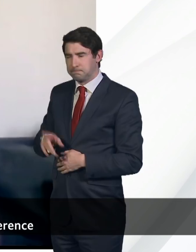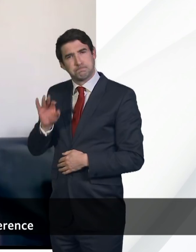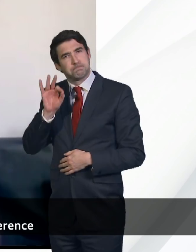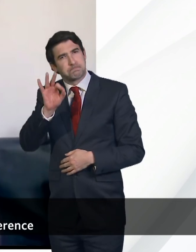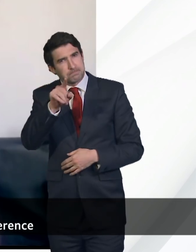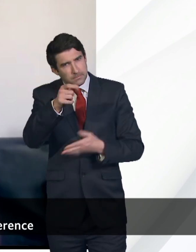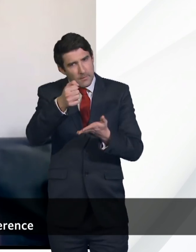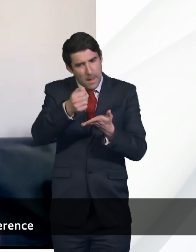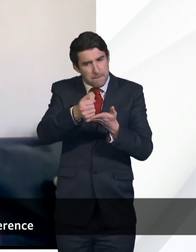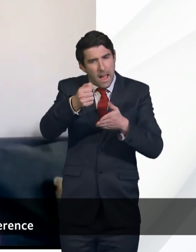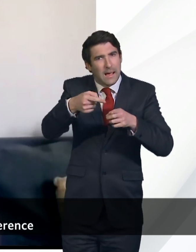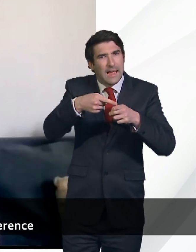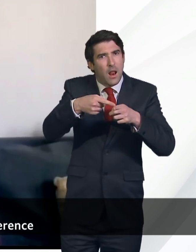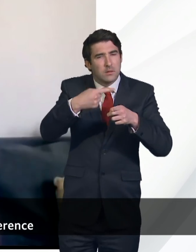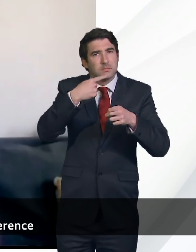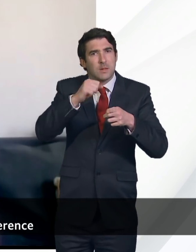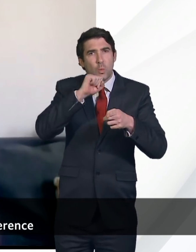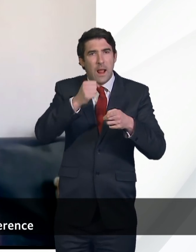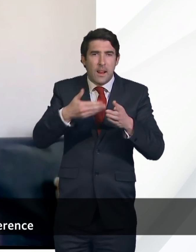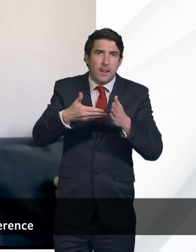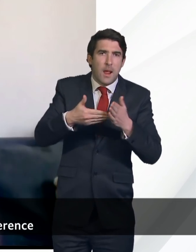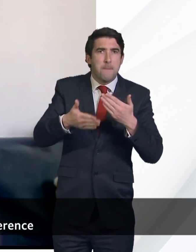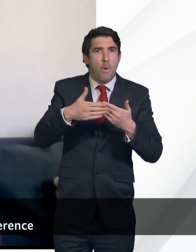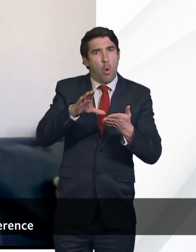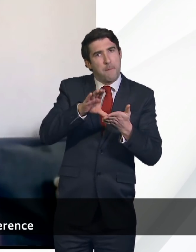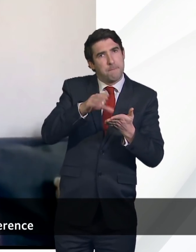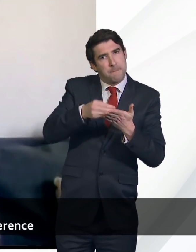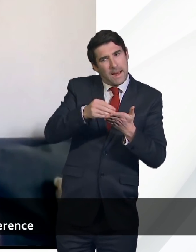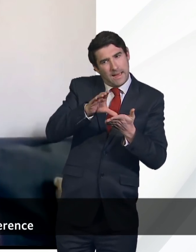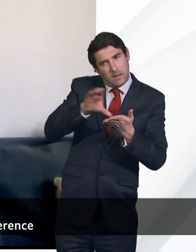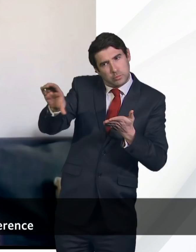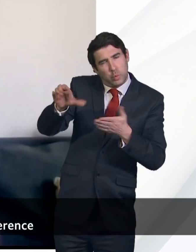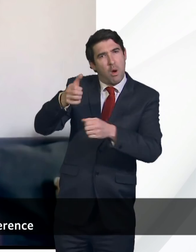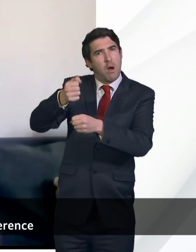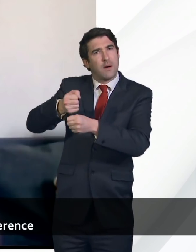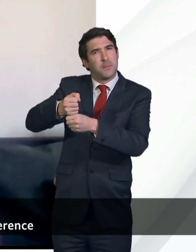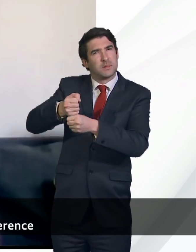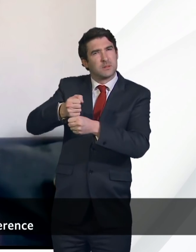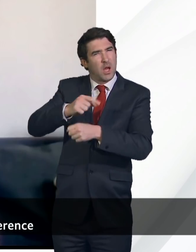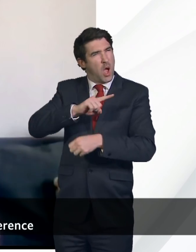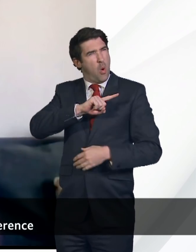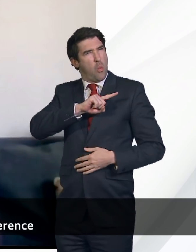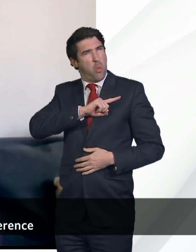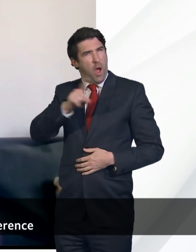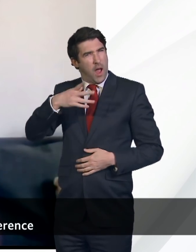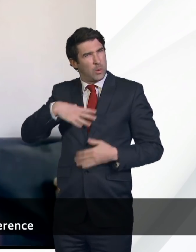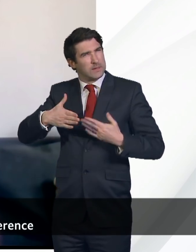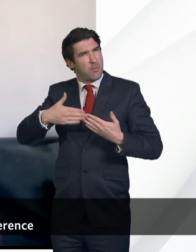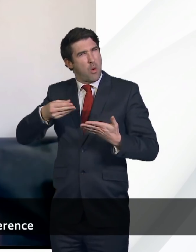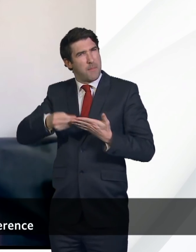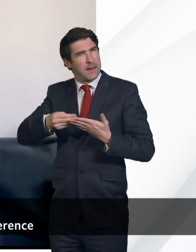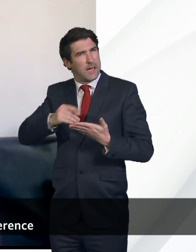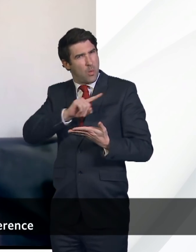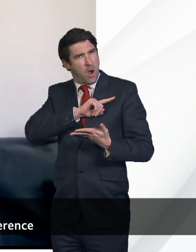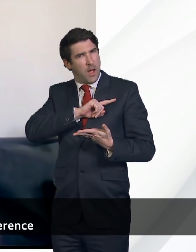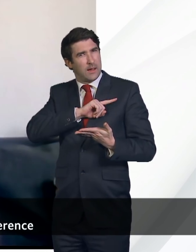We're told this is a temporary measure, but nevertheless, it's very unusual. Can you explain exactly why the government needs this facility? And is it possibly